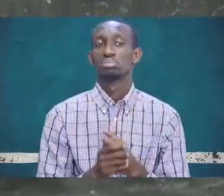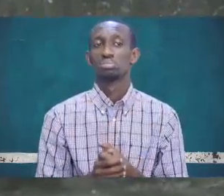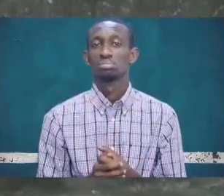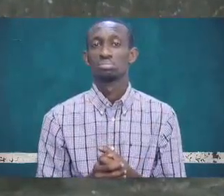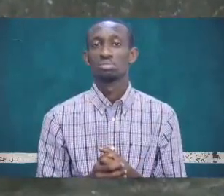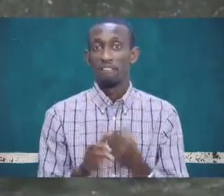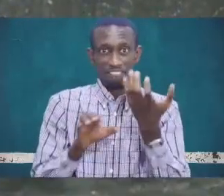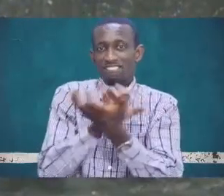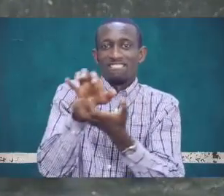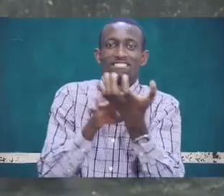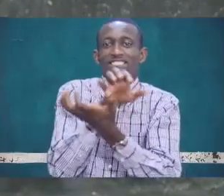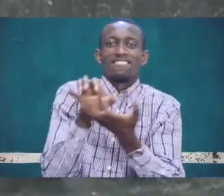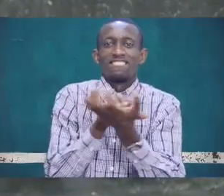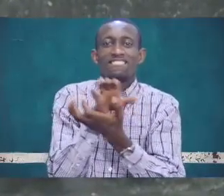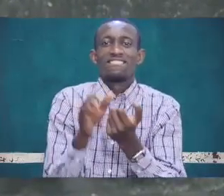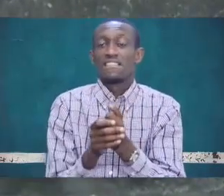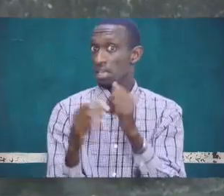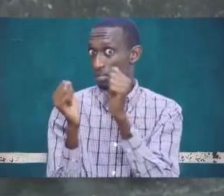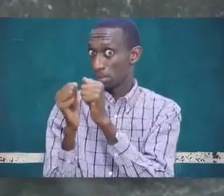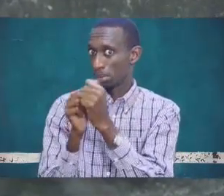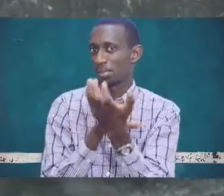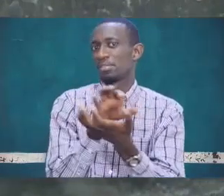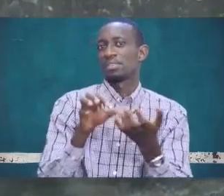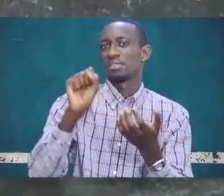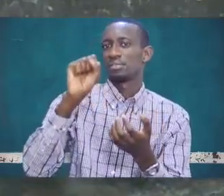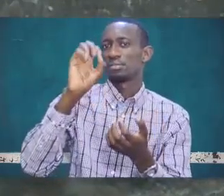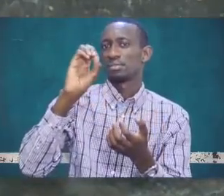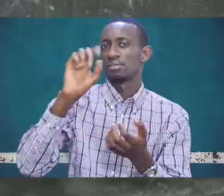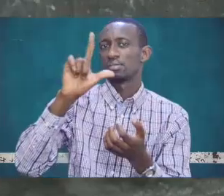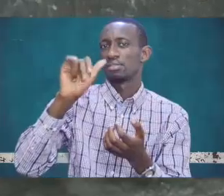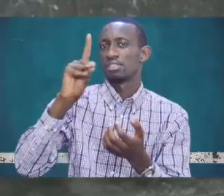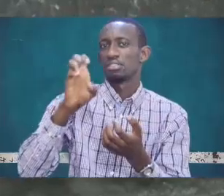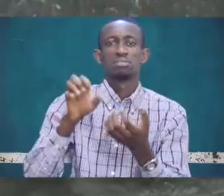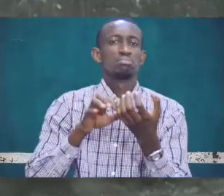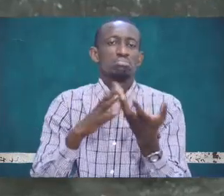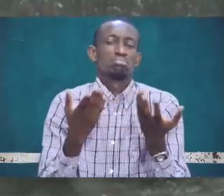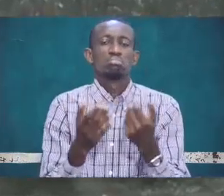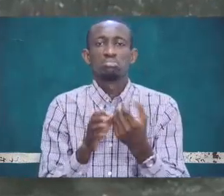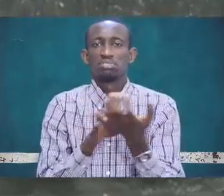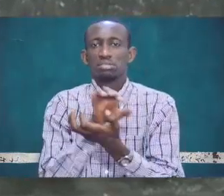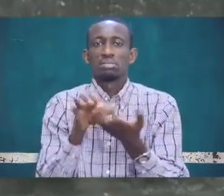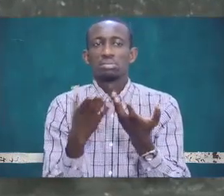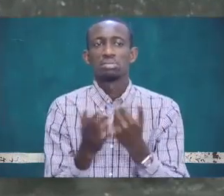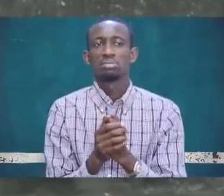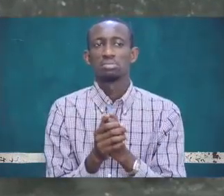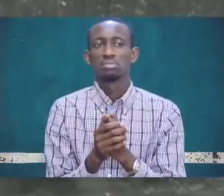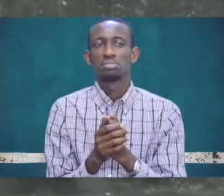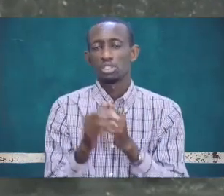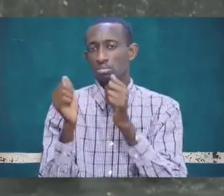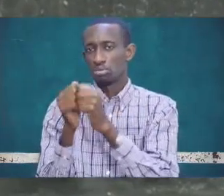These are mixtures. They are solid mixtures, so to speak.